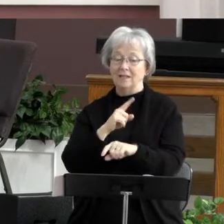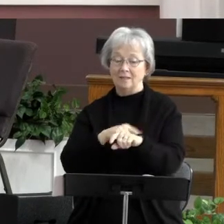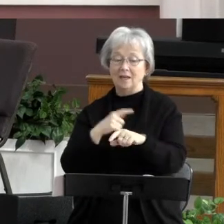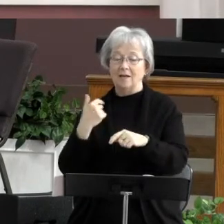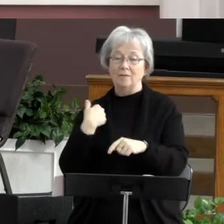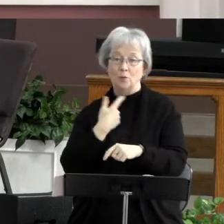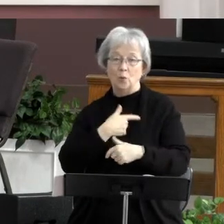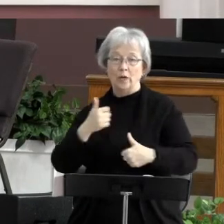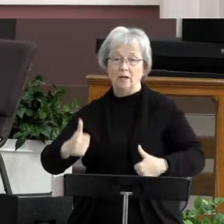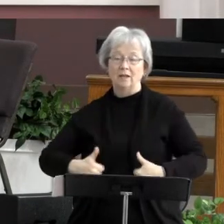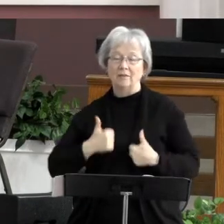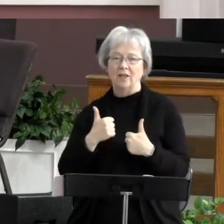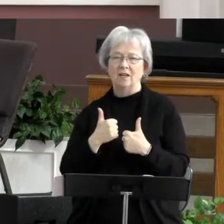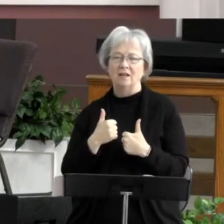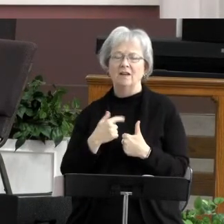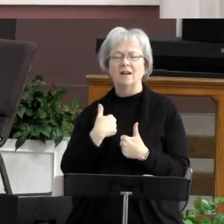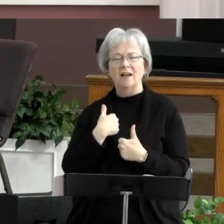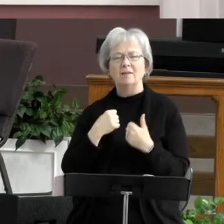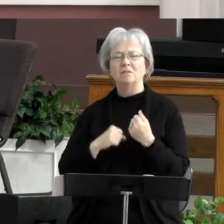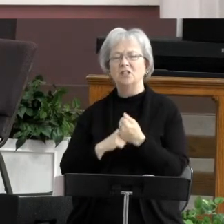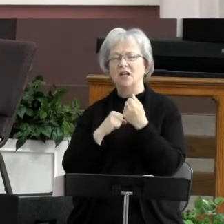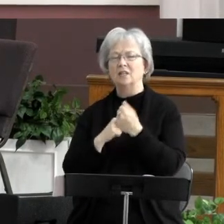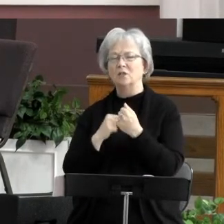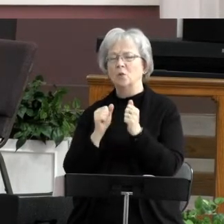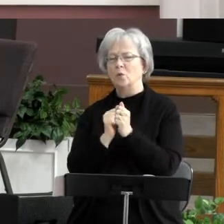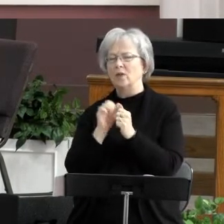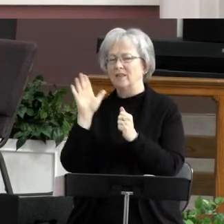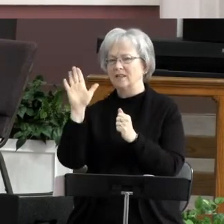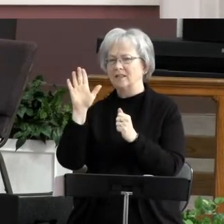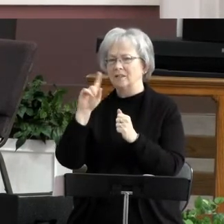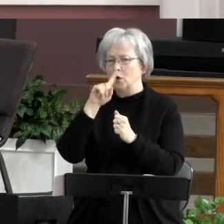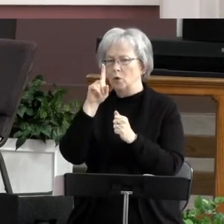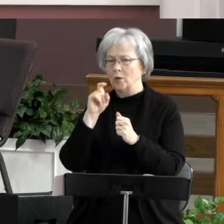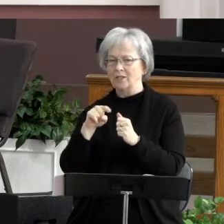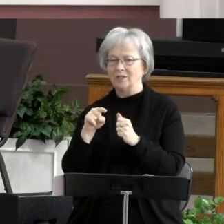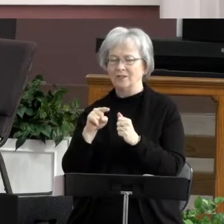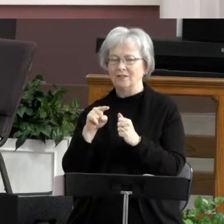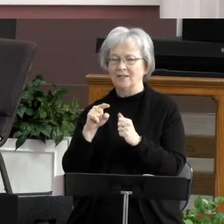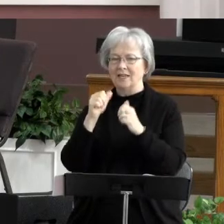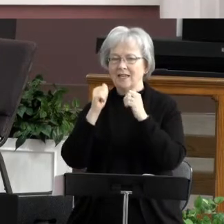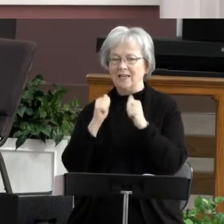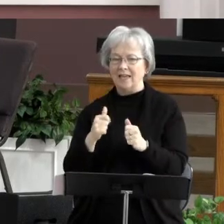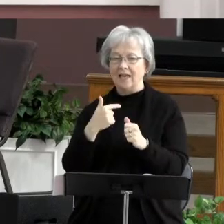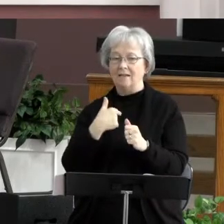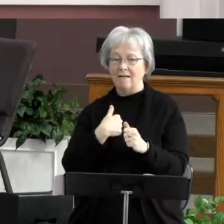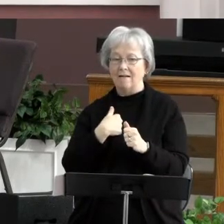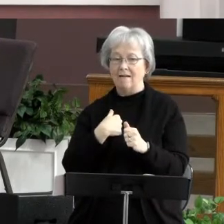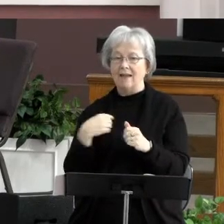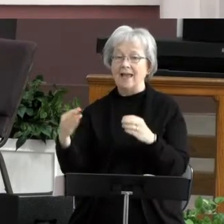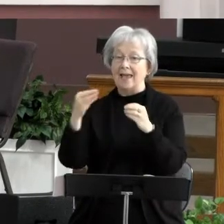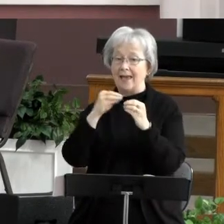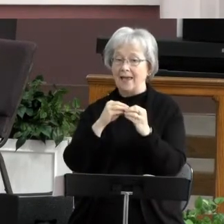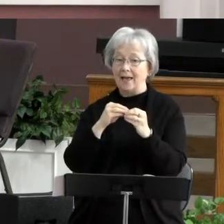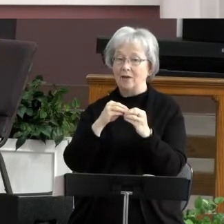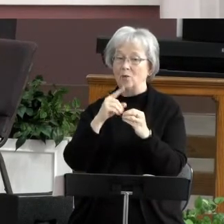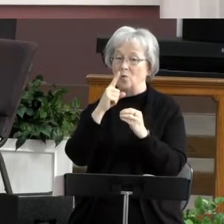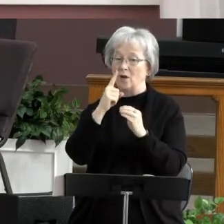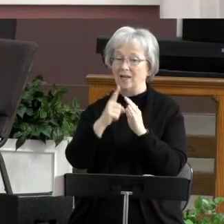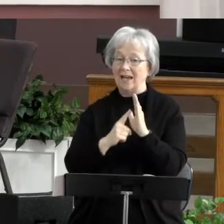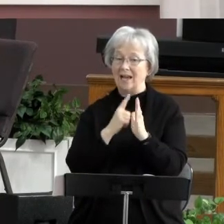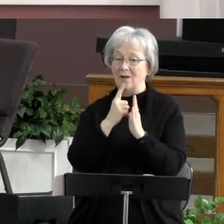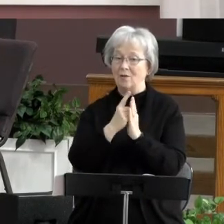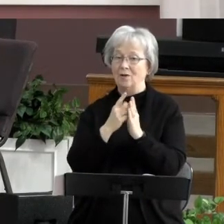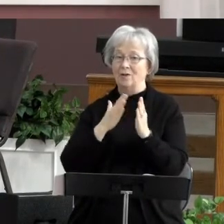I'm challenged by his question. Can I add a single hour to my life by worrying, by